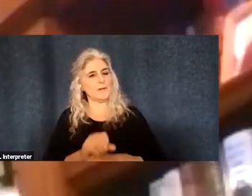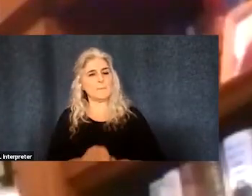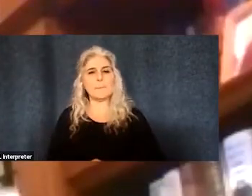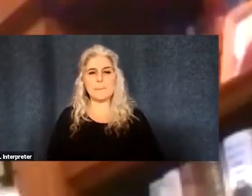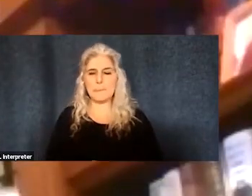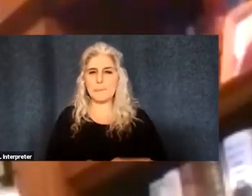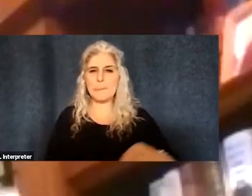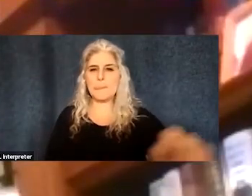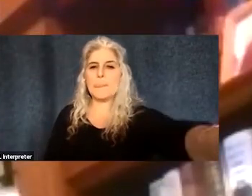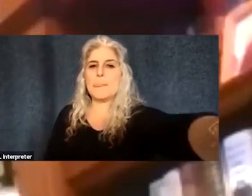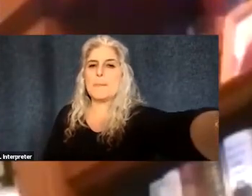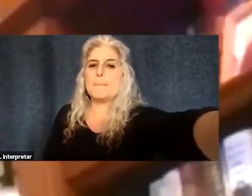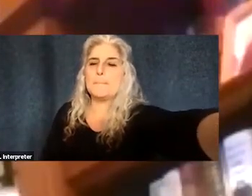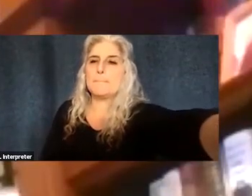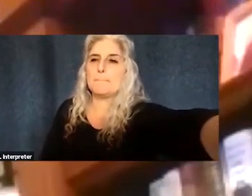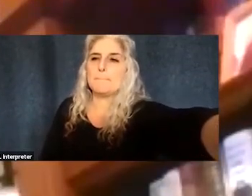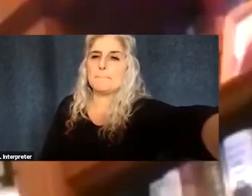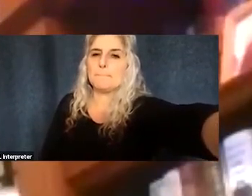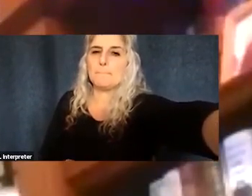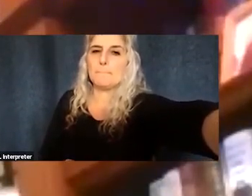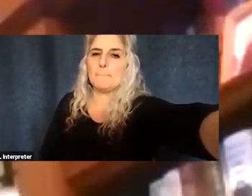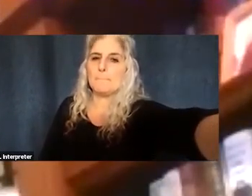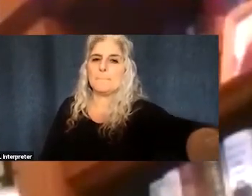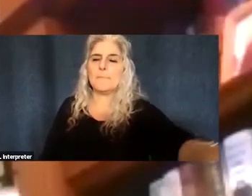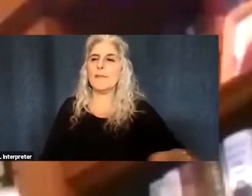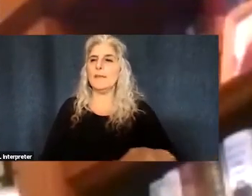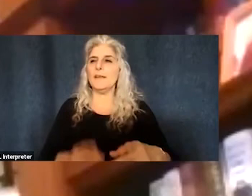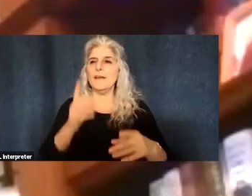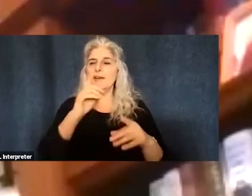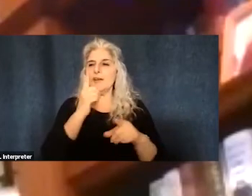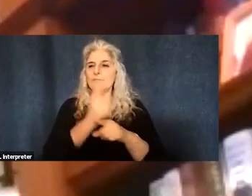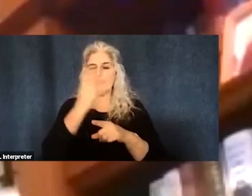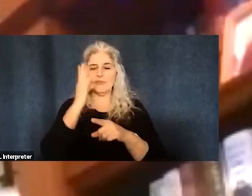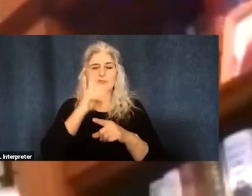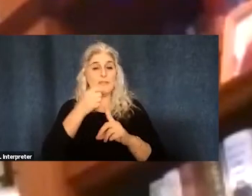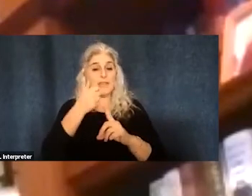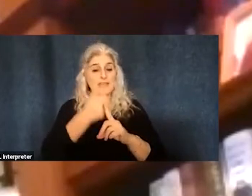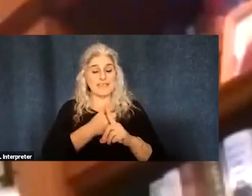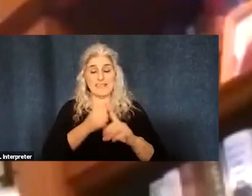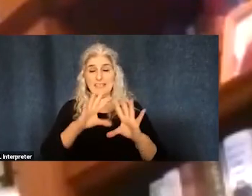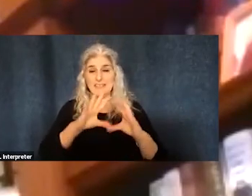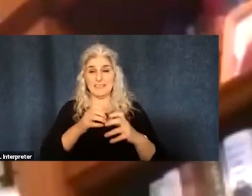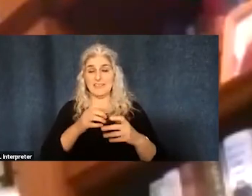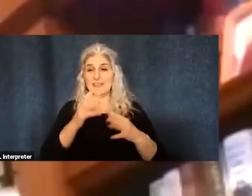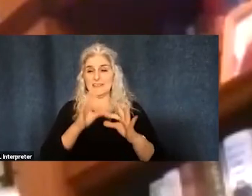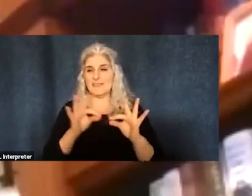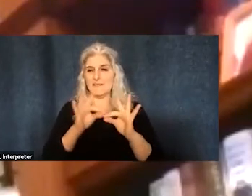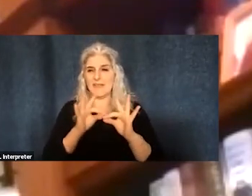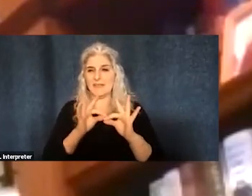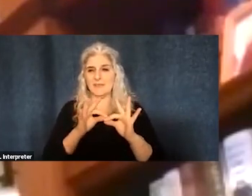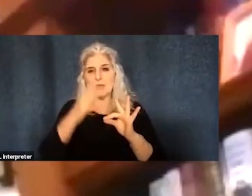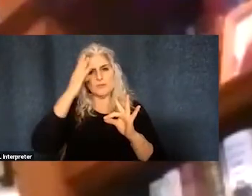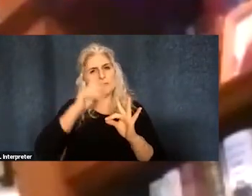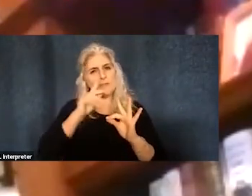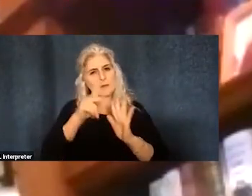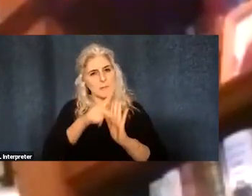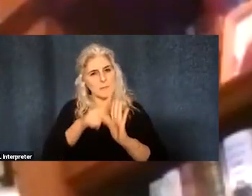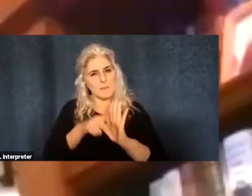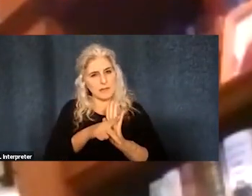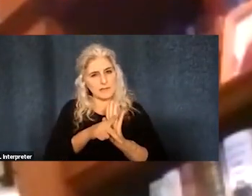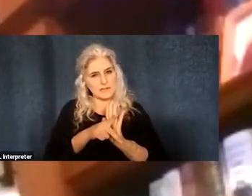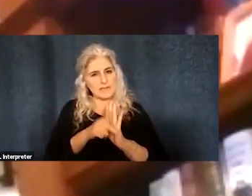it is the marriage of the, you know, the values of each, and their policies. The policies have changed. You know, they've